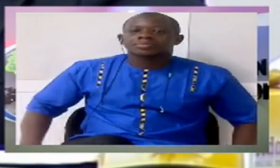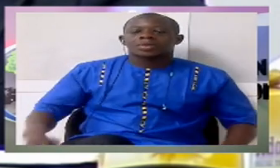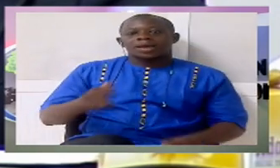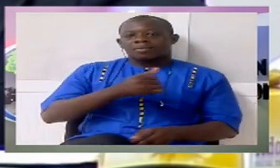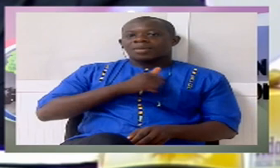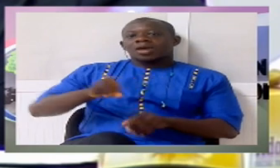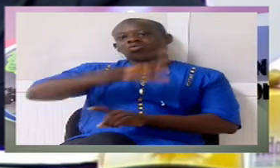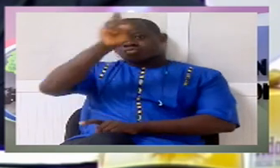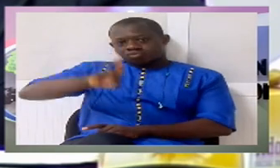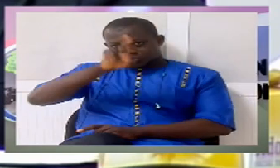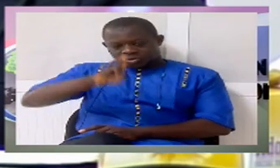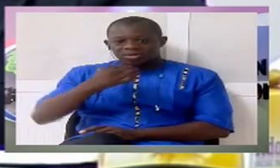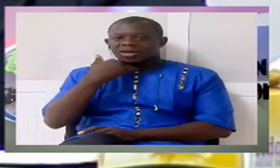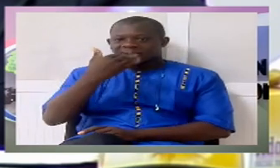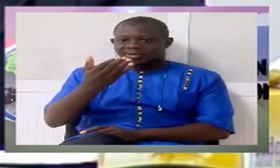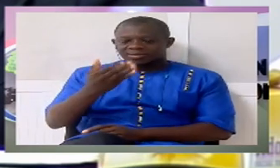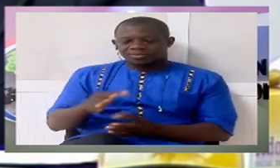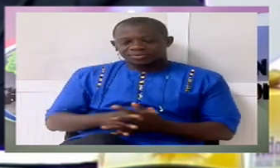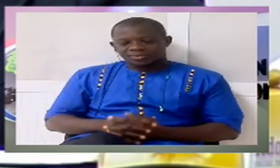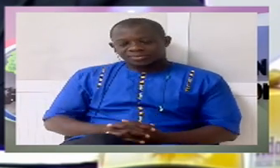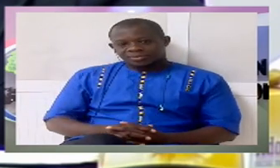question I asked is.